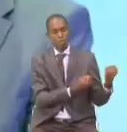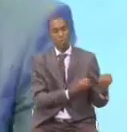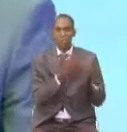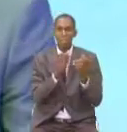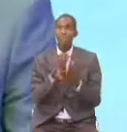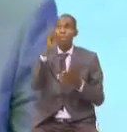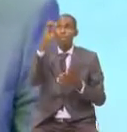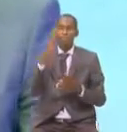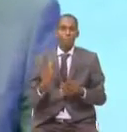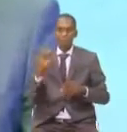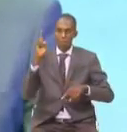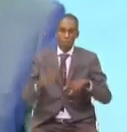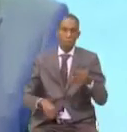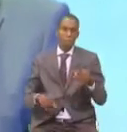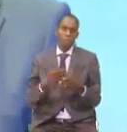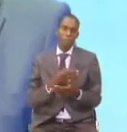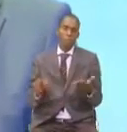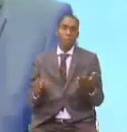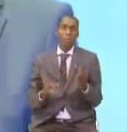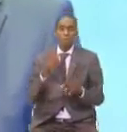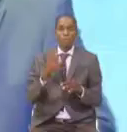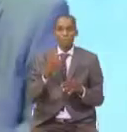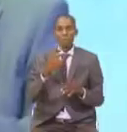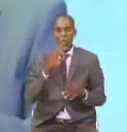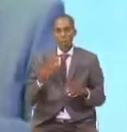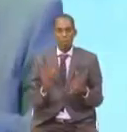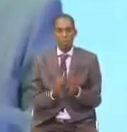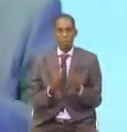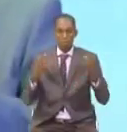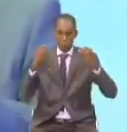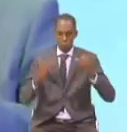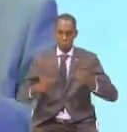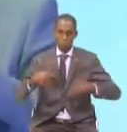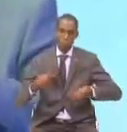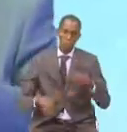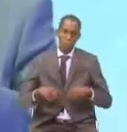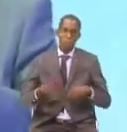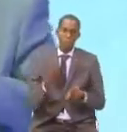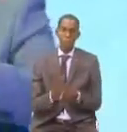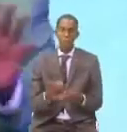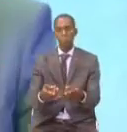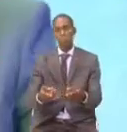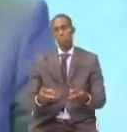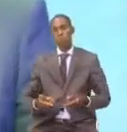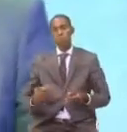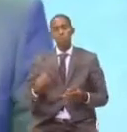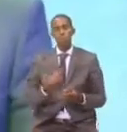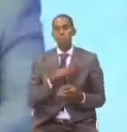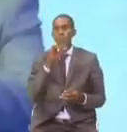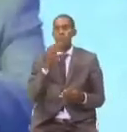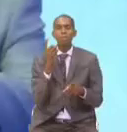If you are paralyzed, you are just lying down there. It's not just that we pray for praying's